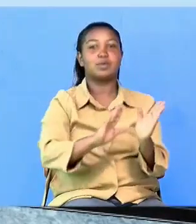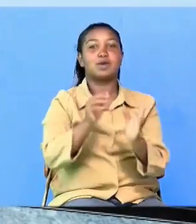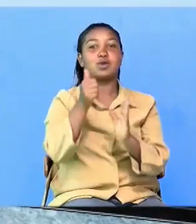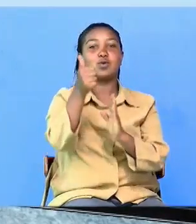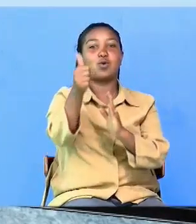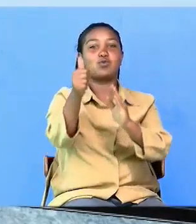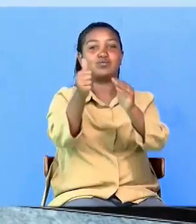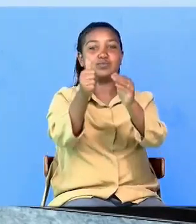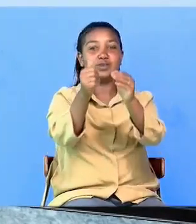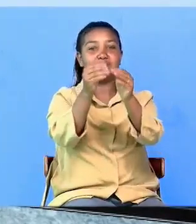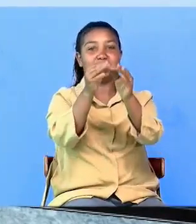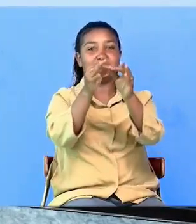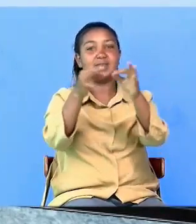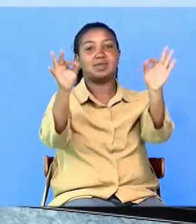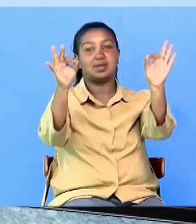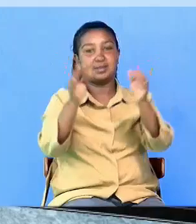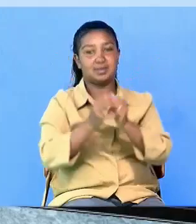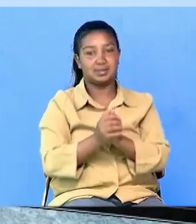your own